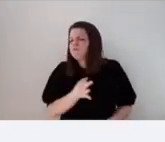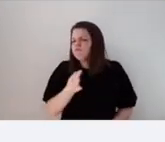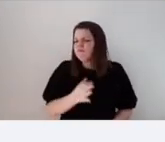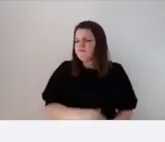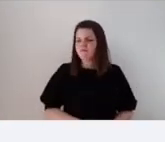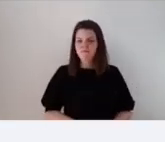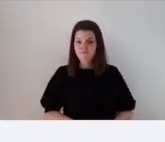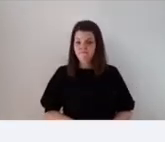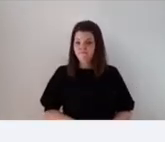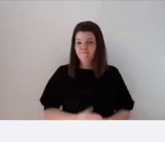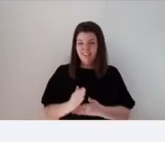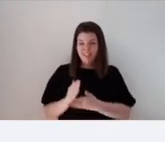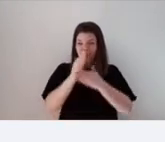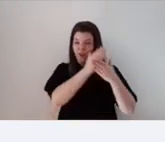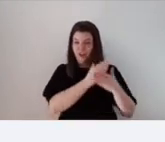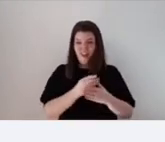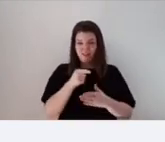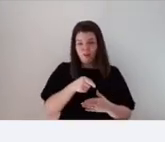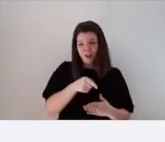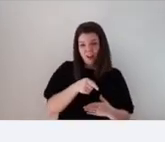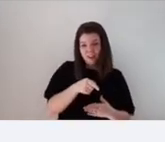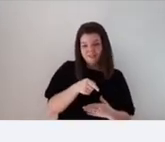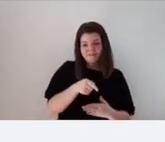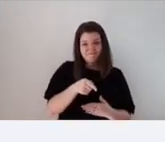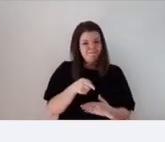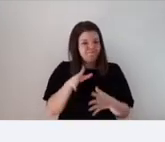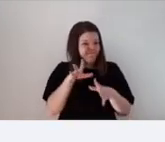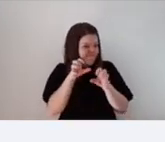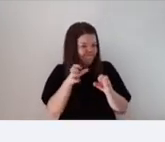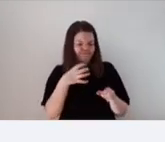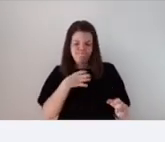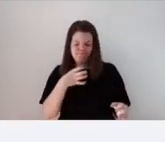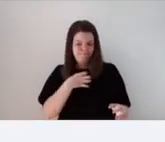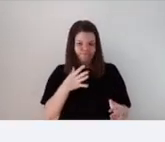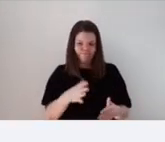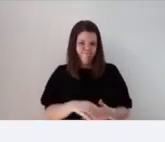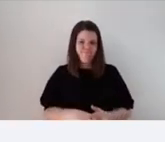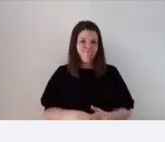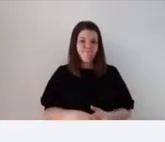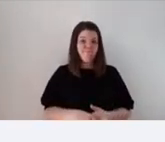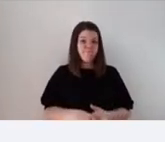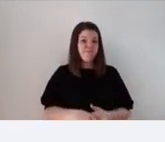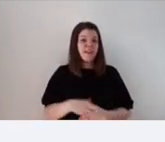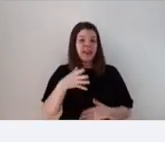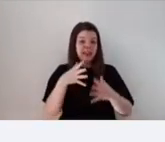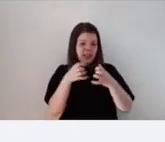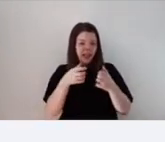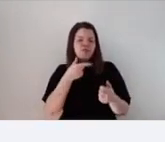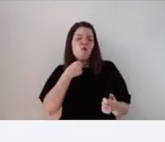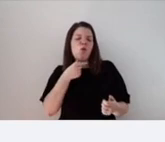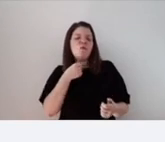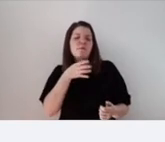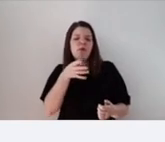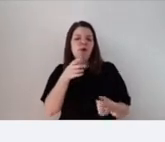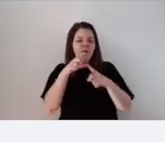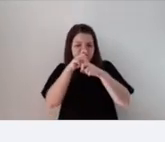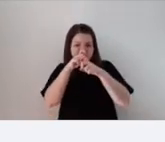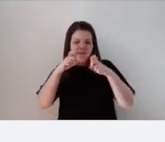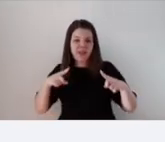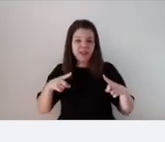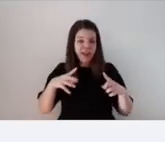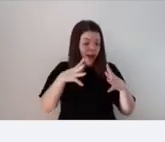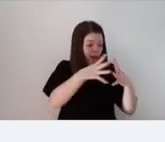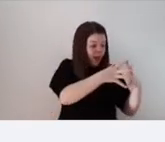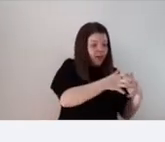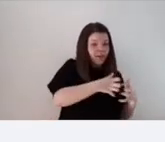the world is going to do in next year." I like this quote because nobody knows what will happen next year, and sadly,